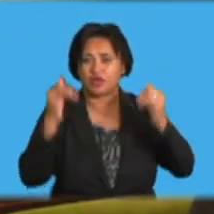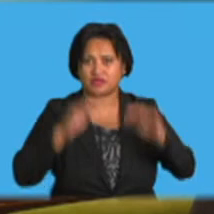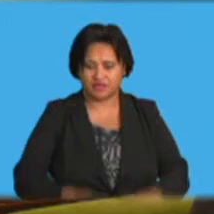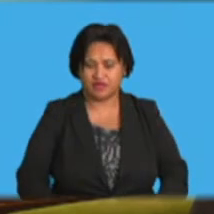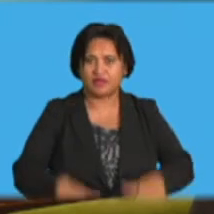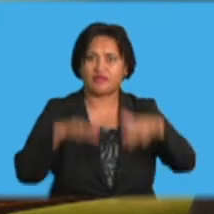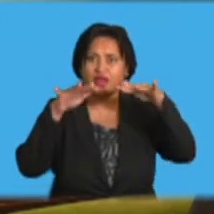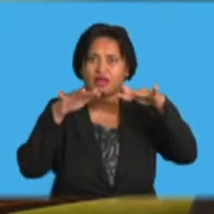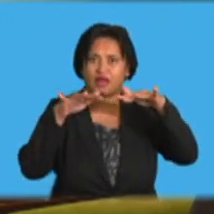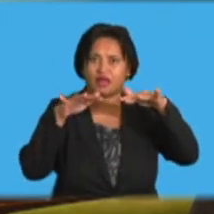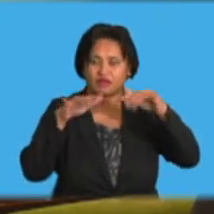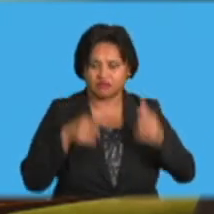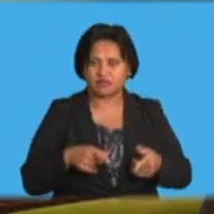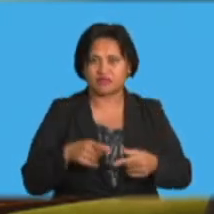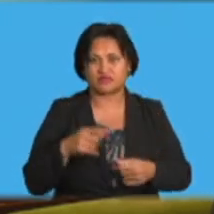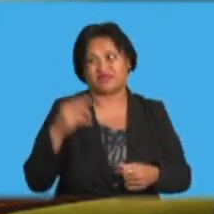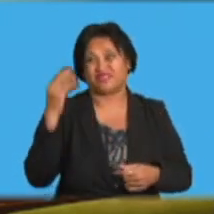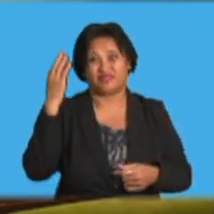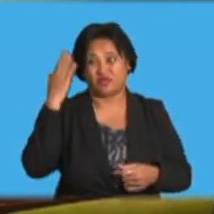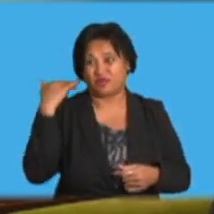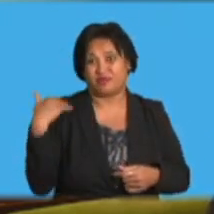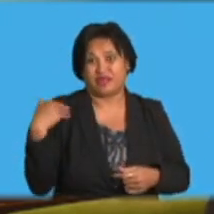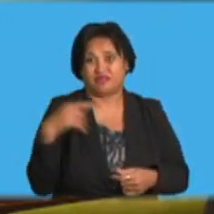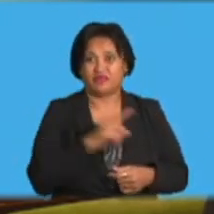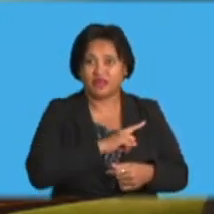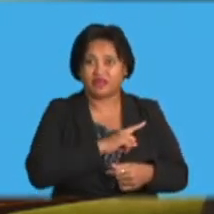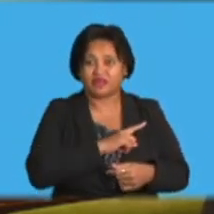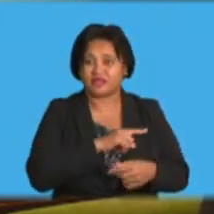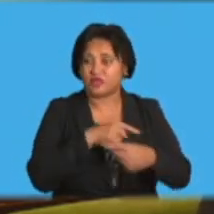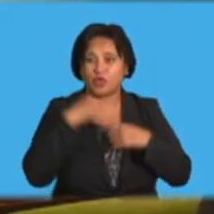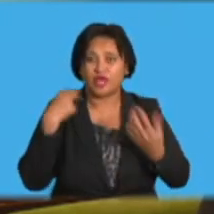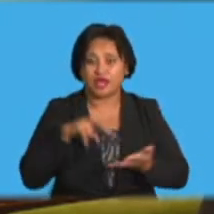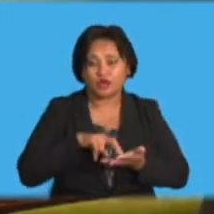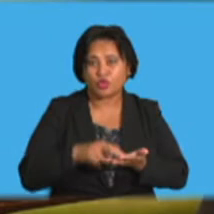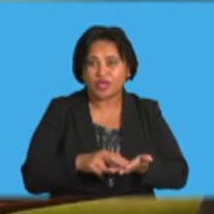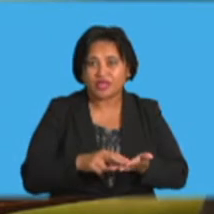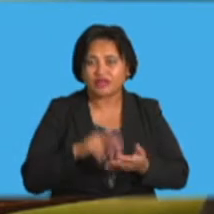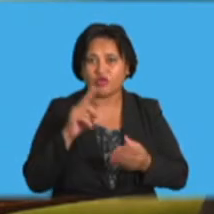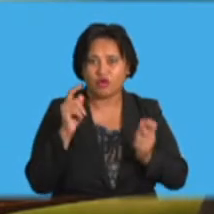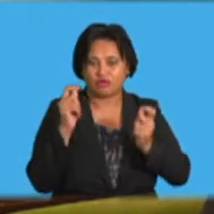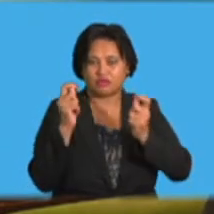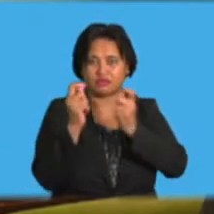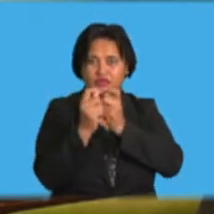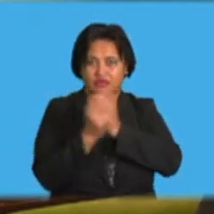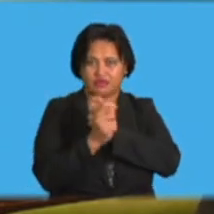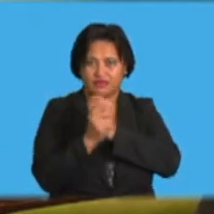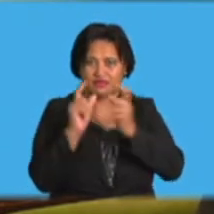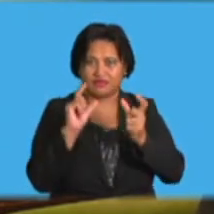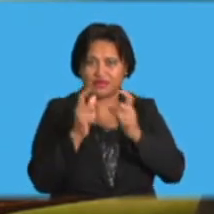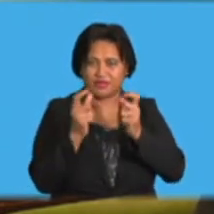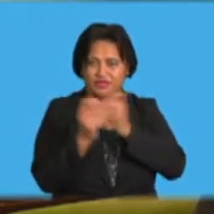were yet another stark reminder of how vulnerable we are to climate change and natural disasters. We lost